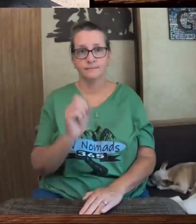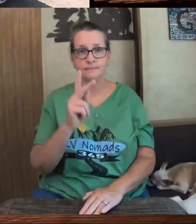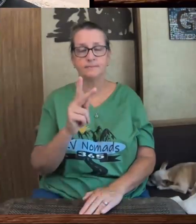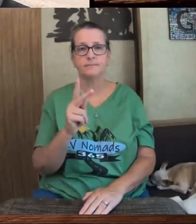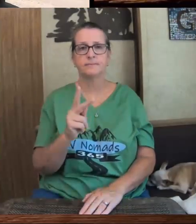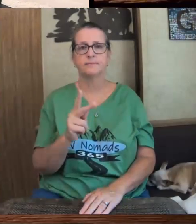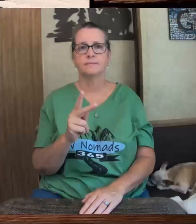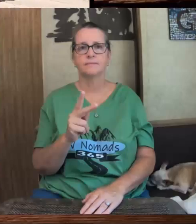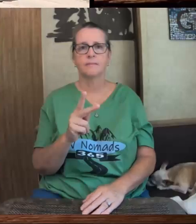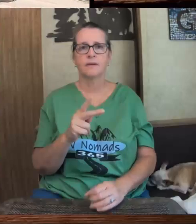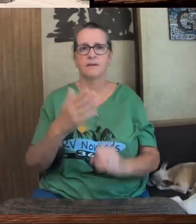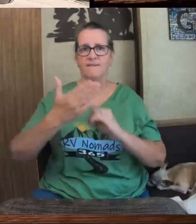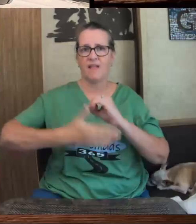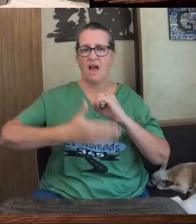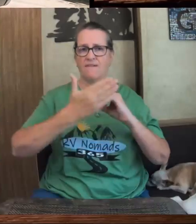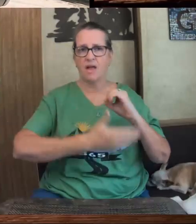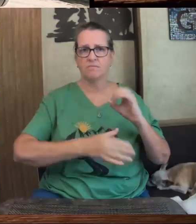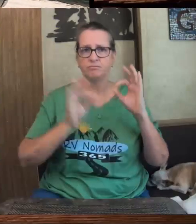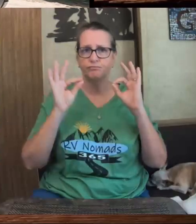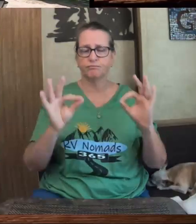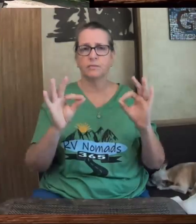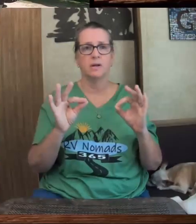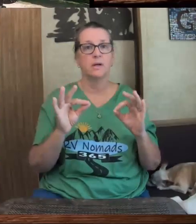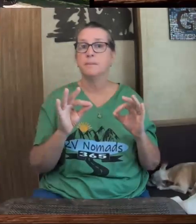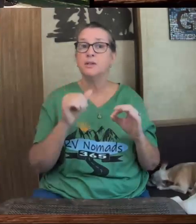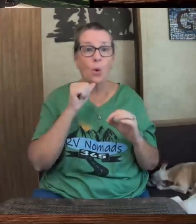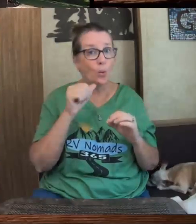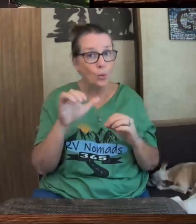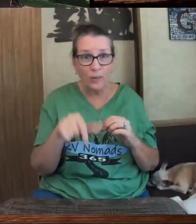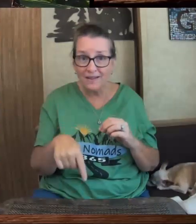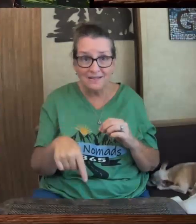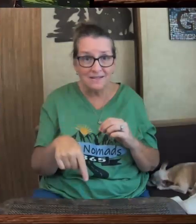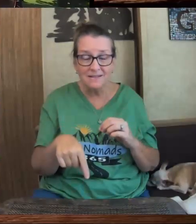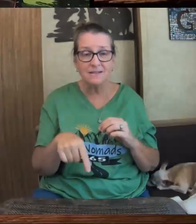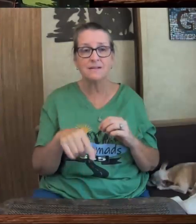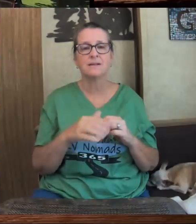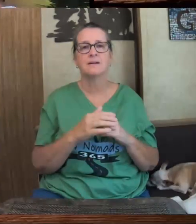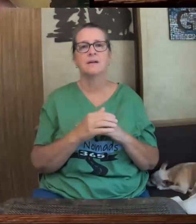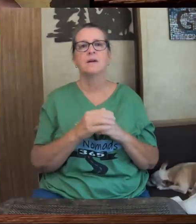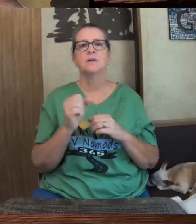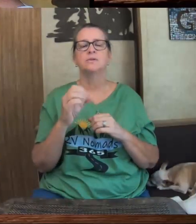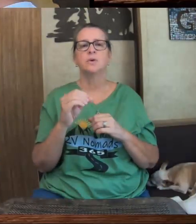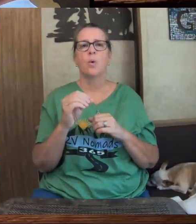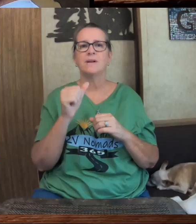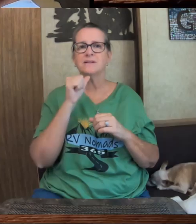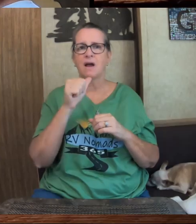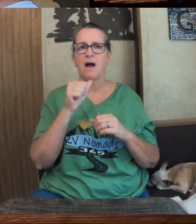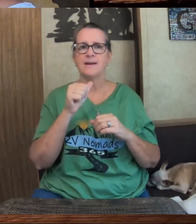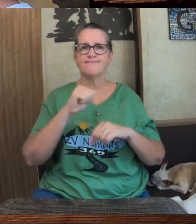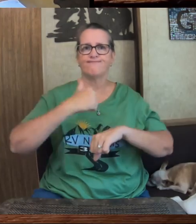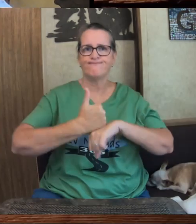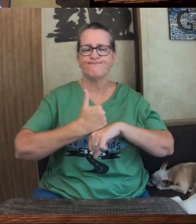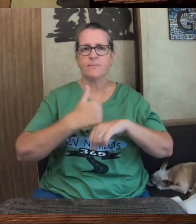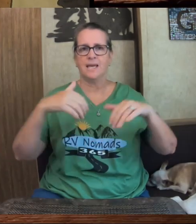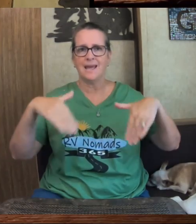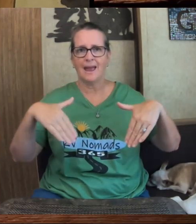Okay, now they're flat, we're good. All right, but do not do this. Okay. So these are not fastened down